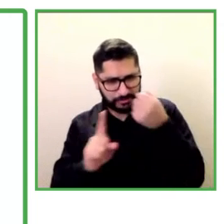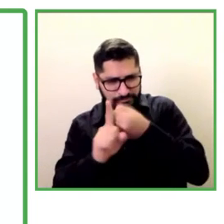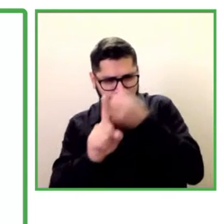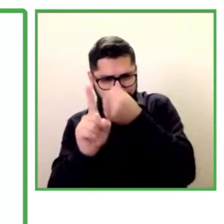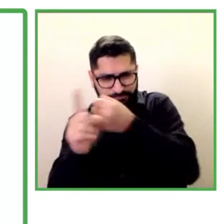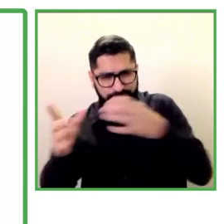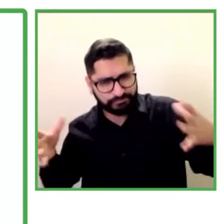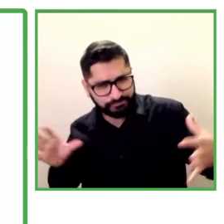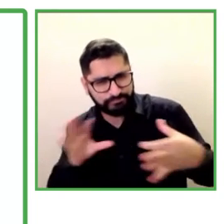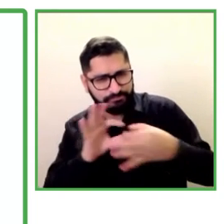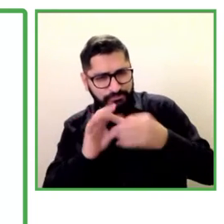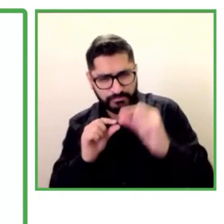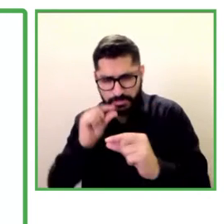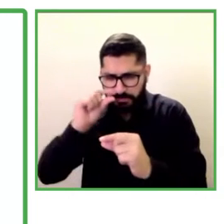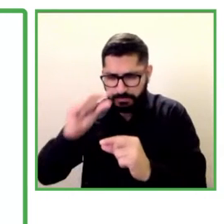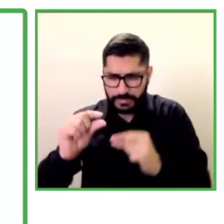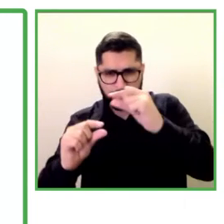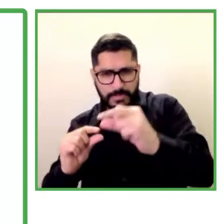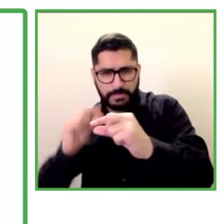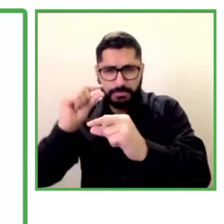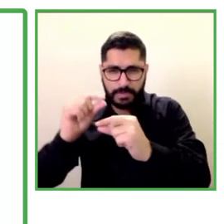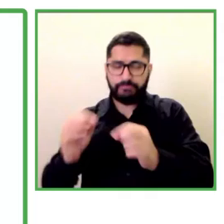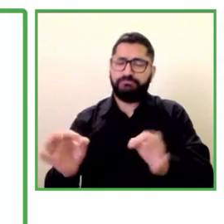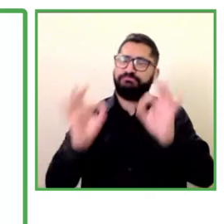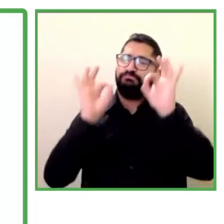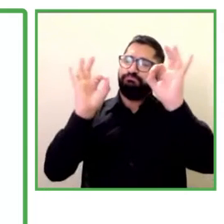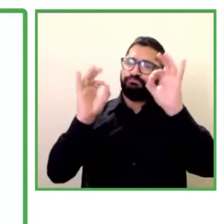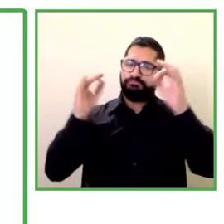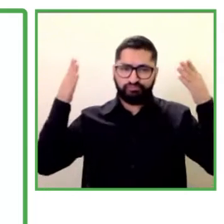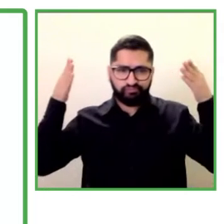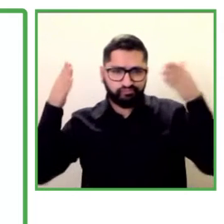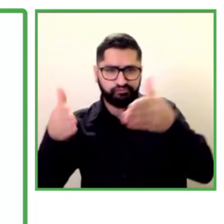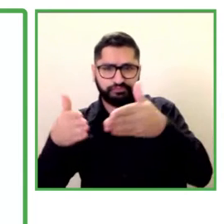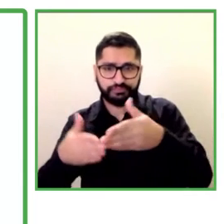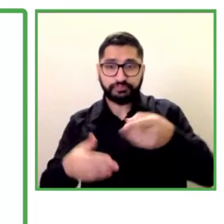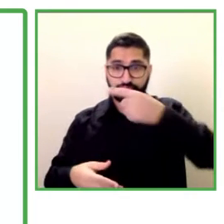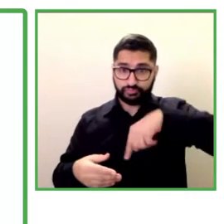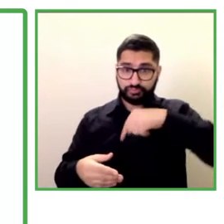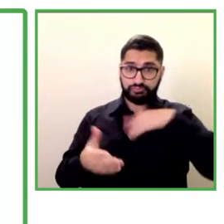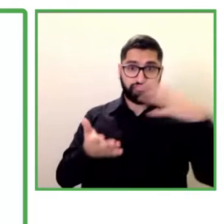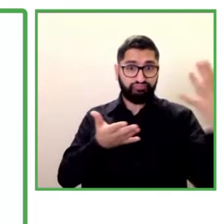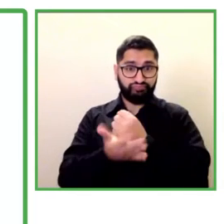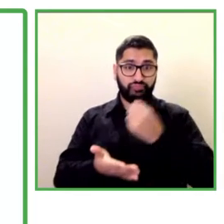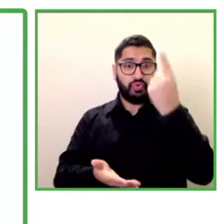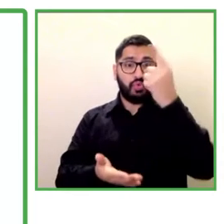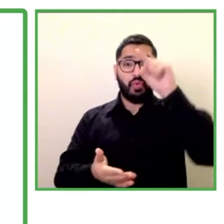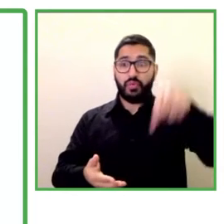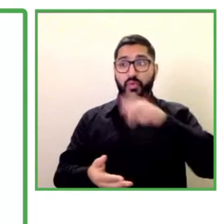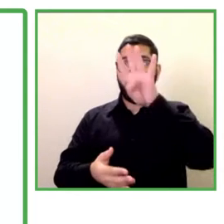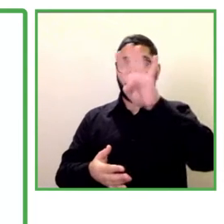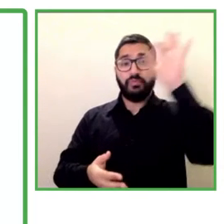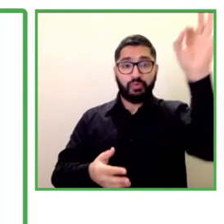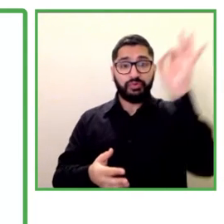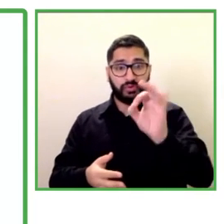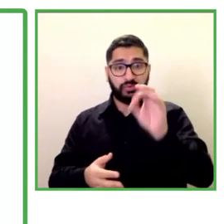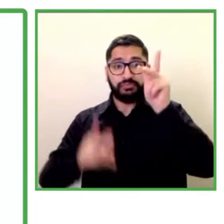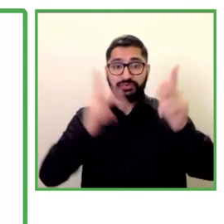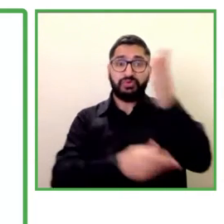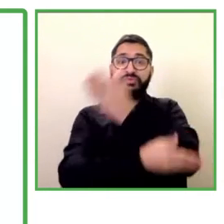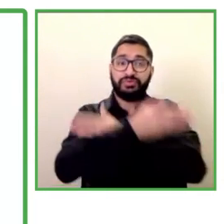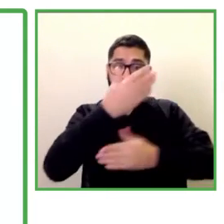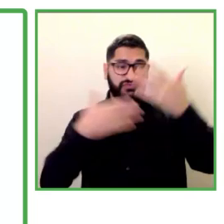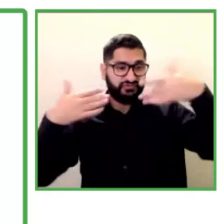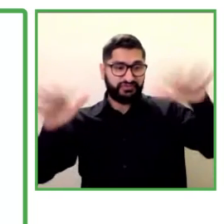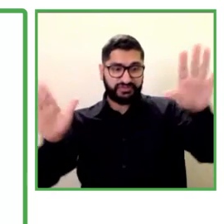steps, but in the right direction. We have achieved 1.4% of people with disabilities in payroll,